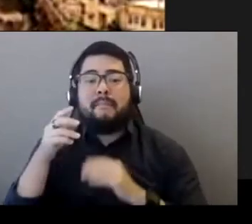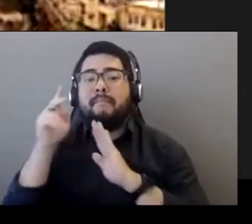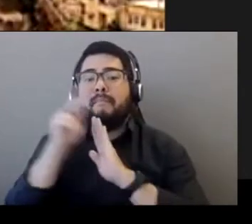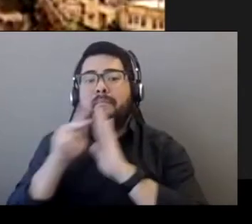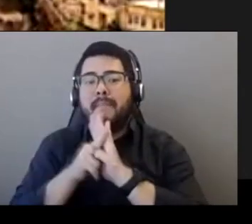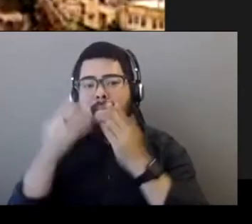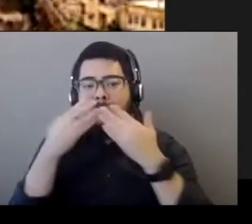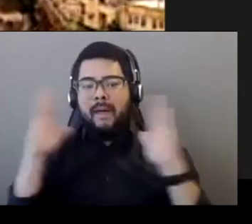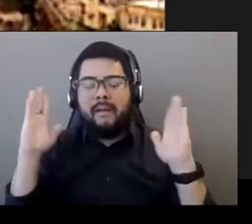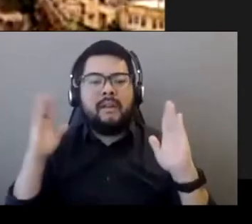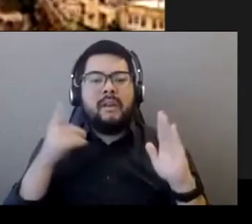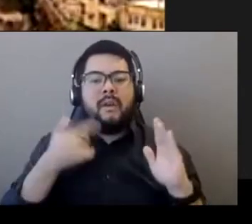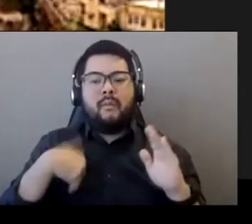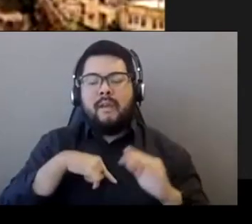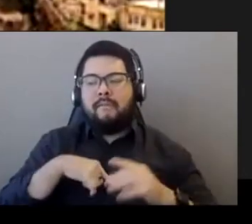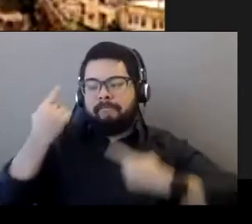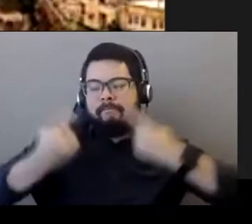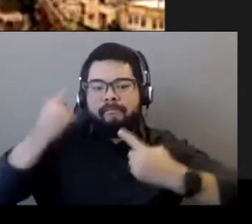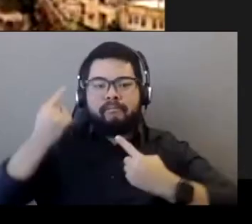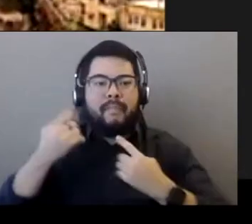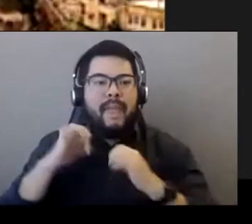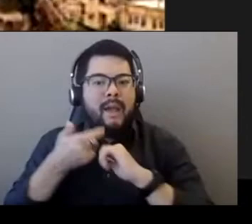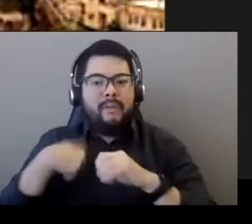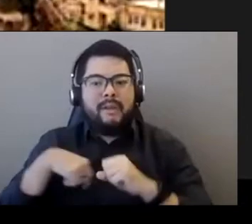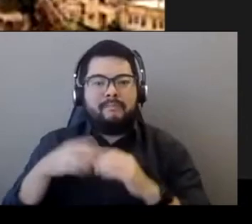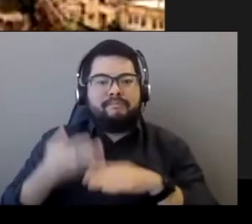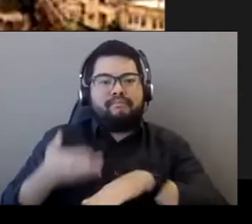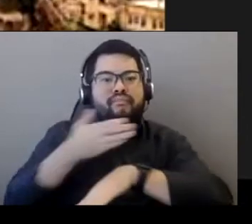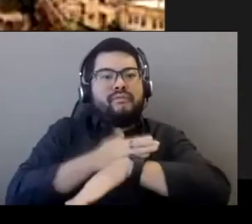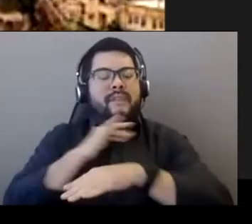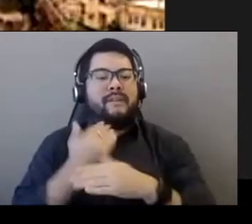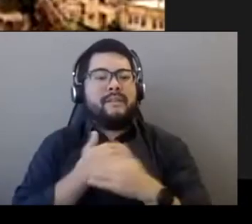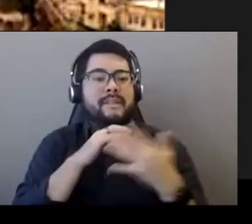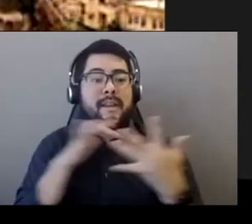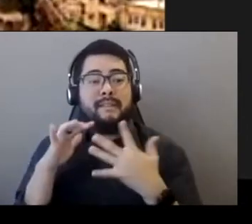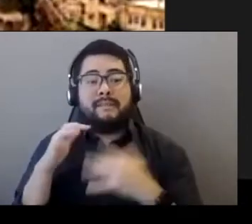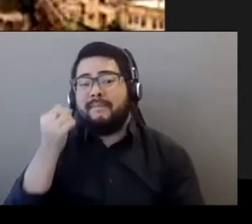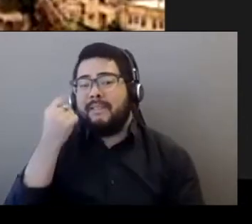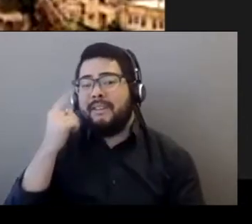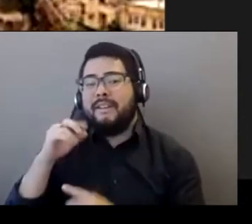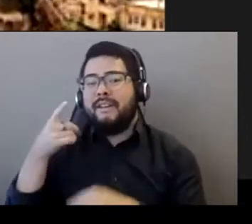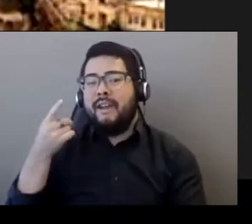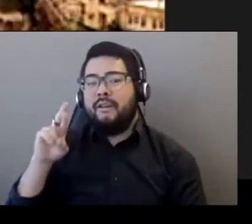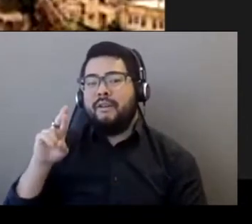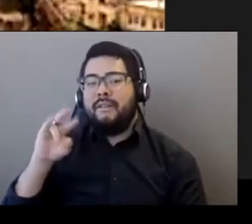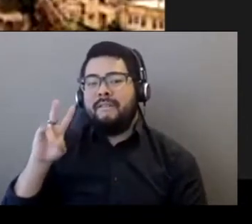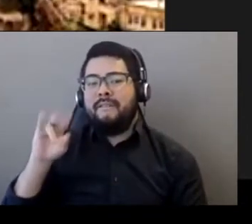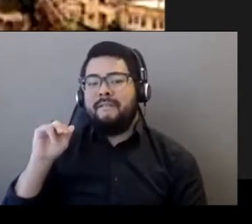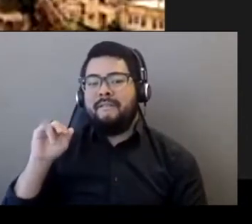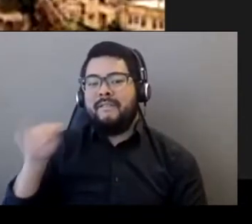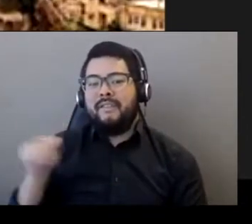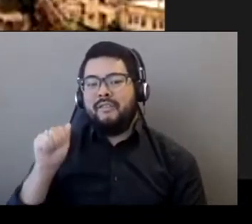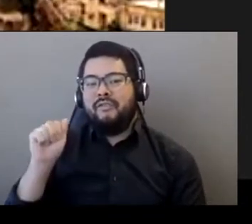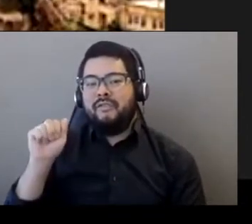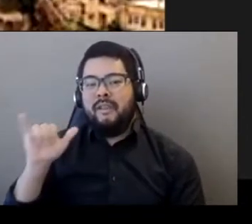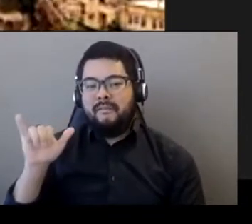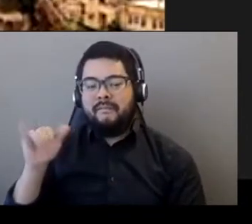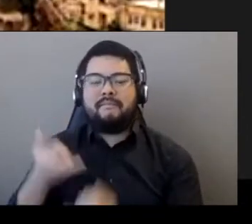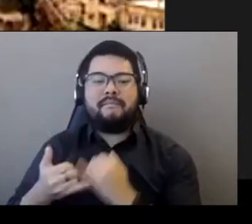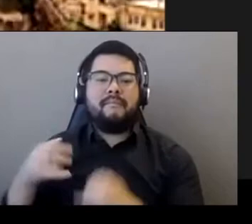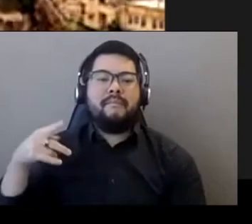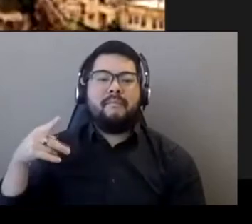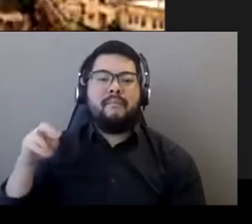most thought-provoking thinkers of our times, Dr. Vijay Prashad, to remind us how